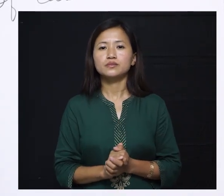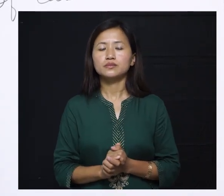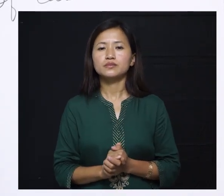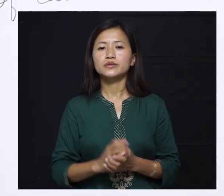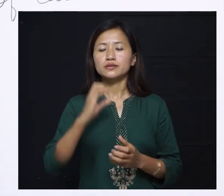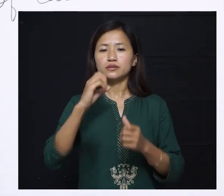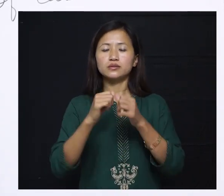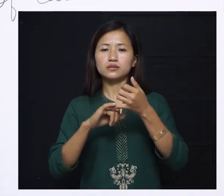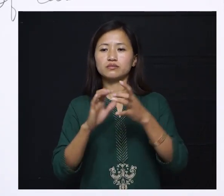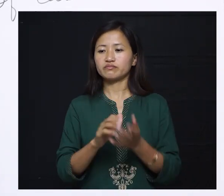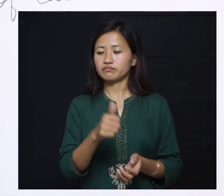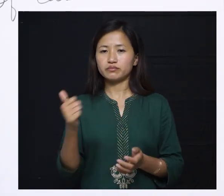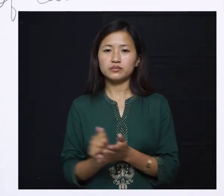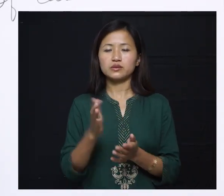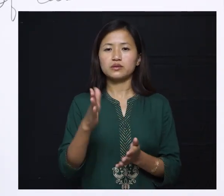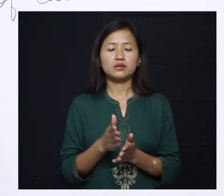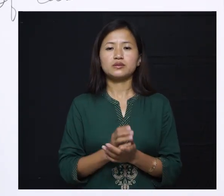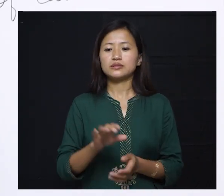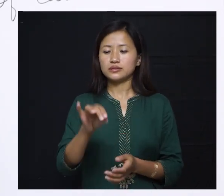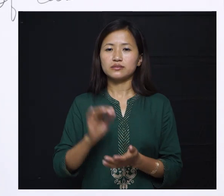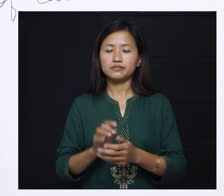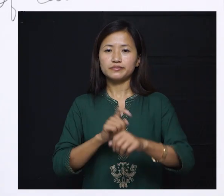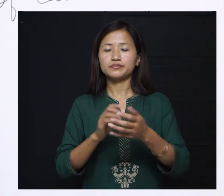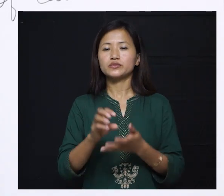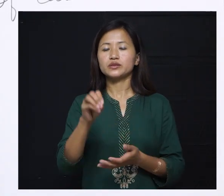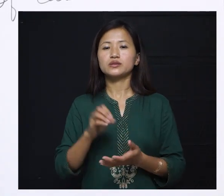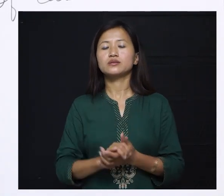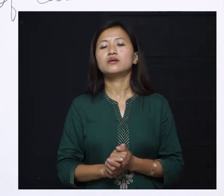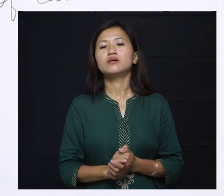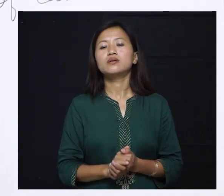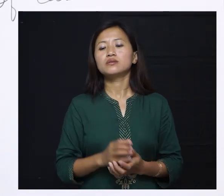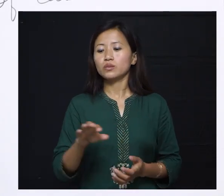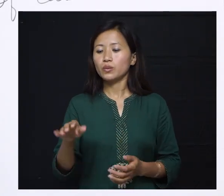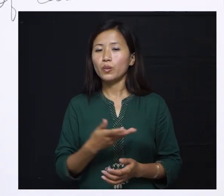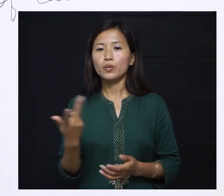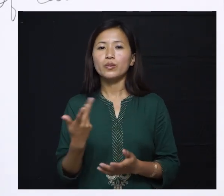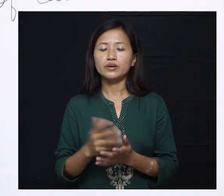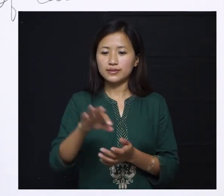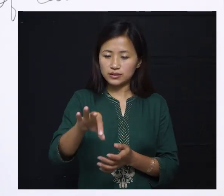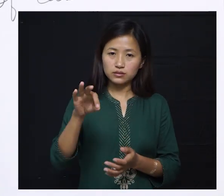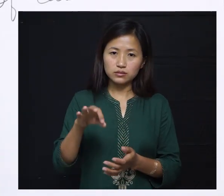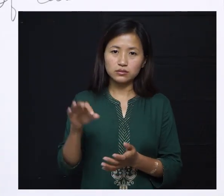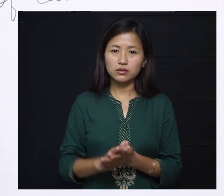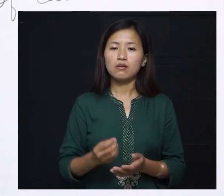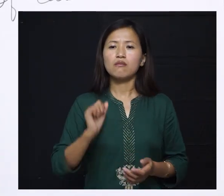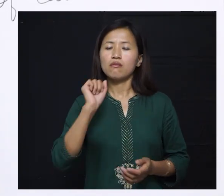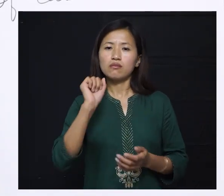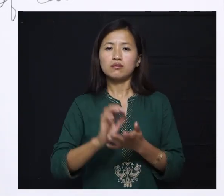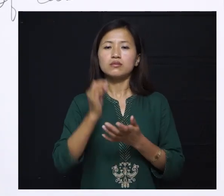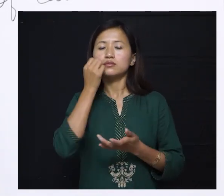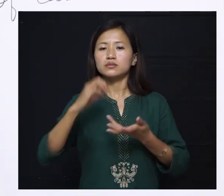other caste in the society had that privilege like that of the Brahmin women, where they can choose their own husband. Unlike the